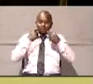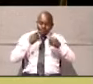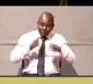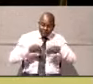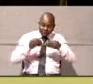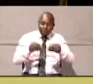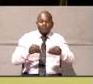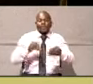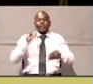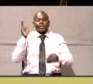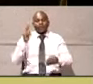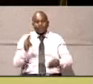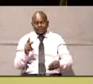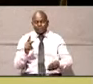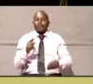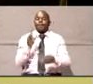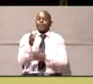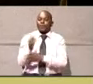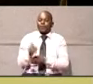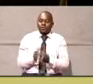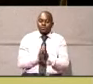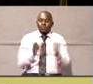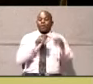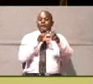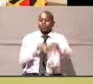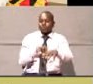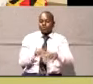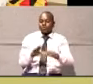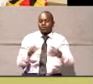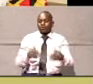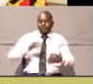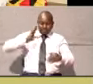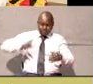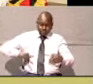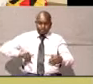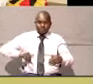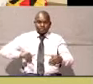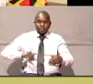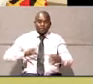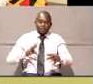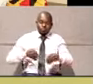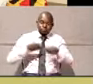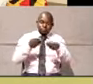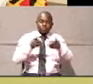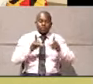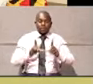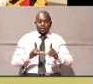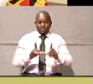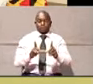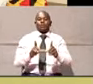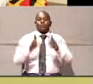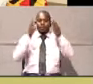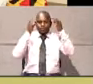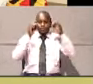Kenya's Ministry of Agriculture, which delays to put them issues out.